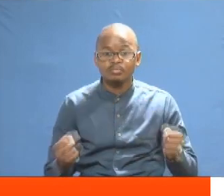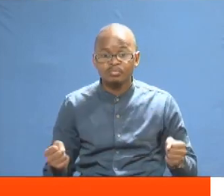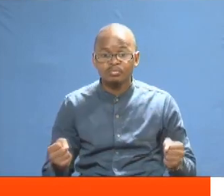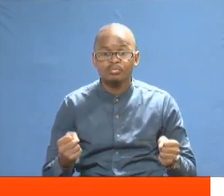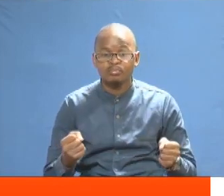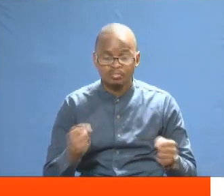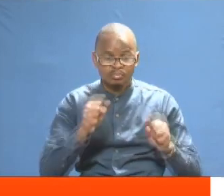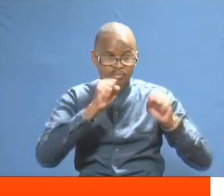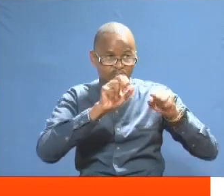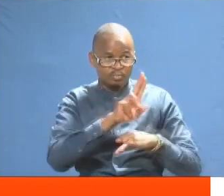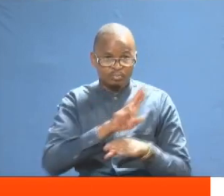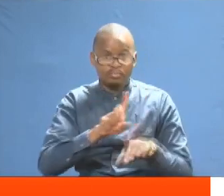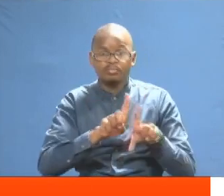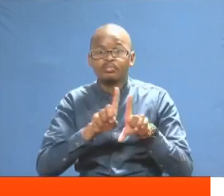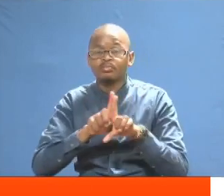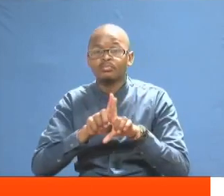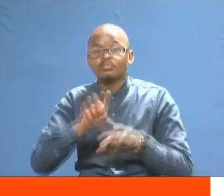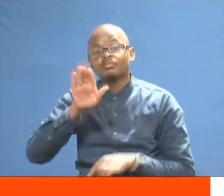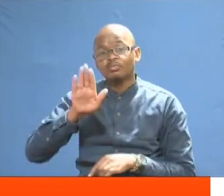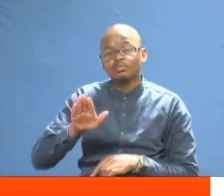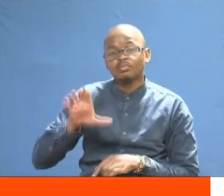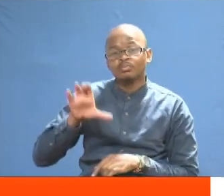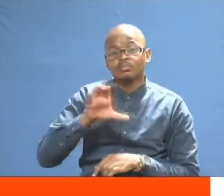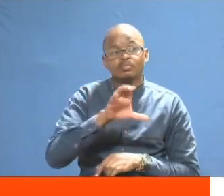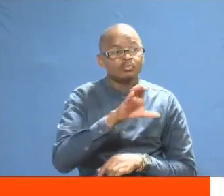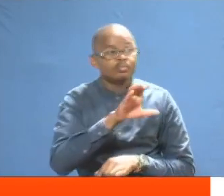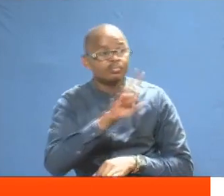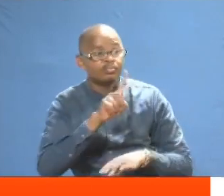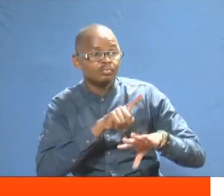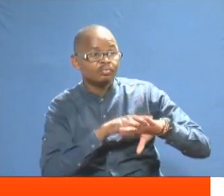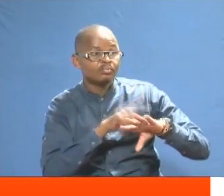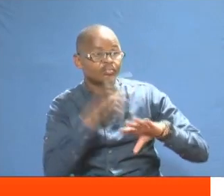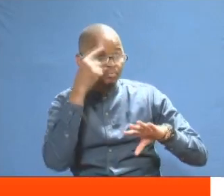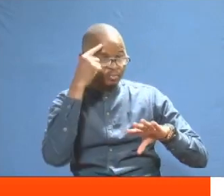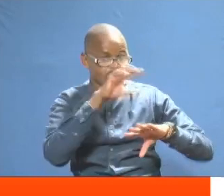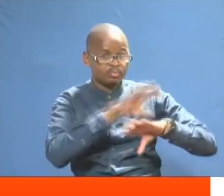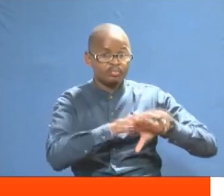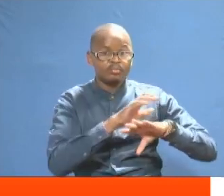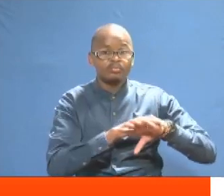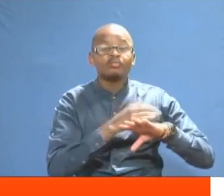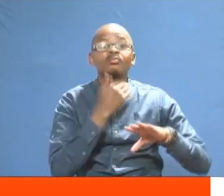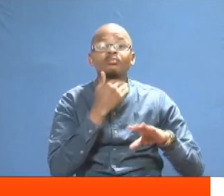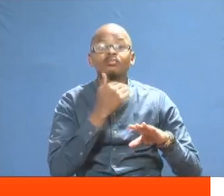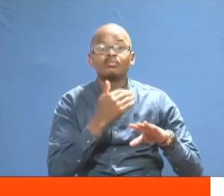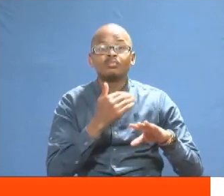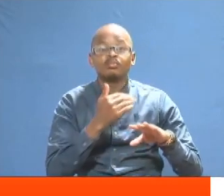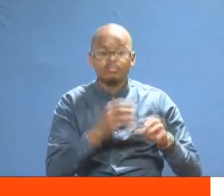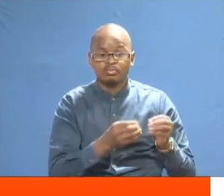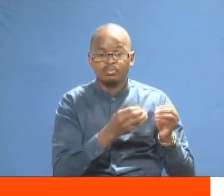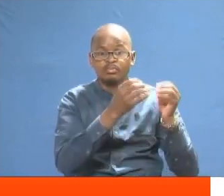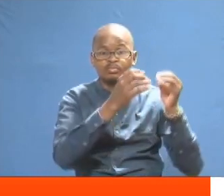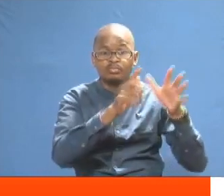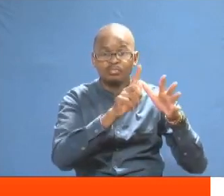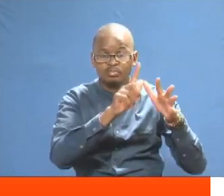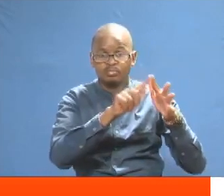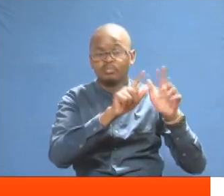used, mkokoteni can be used. Even our women, market women, whenever they take their mzigo, they will need mkokoteni to take them to the stage and